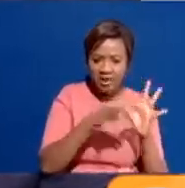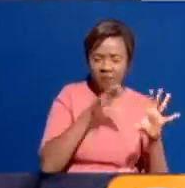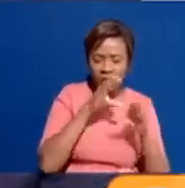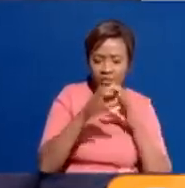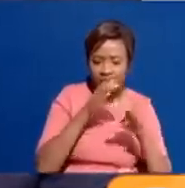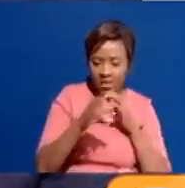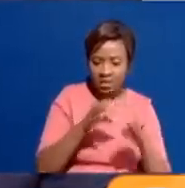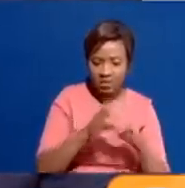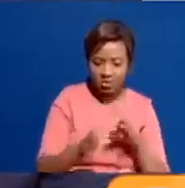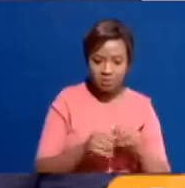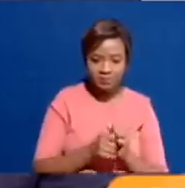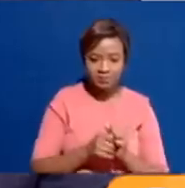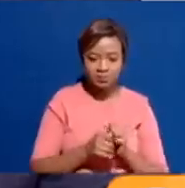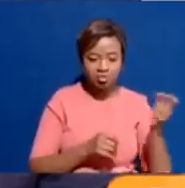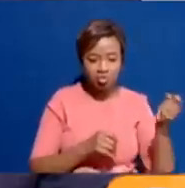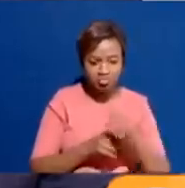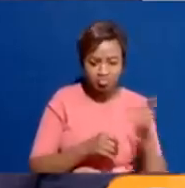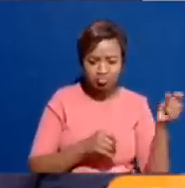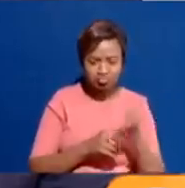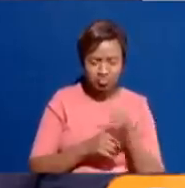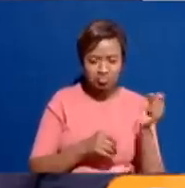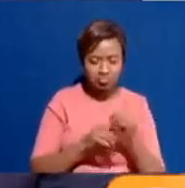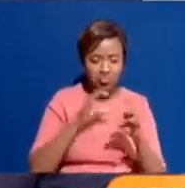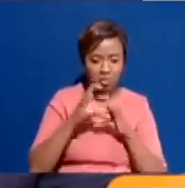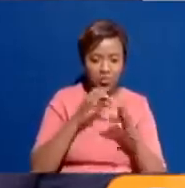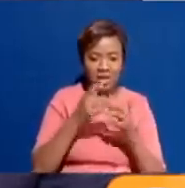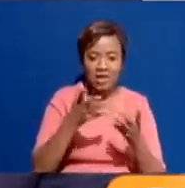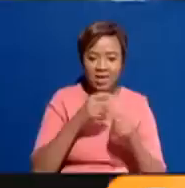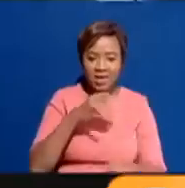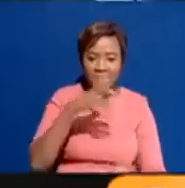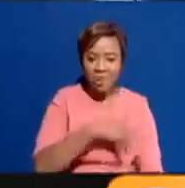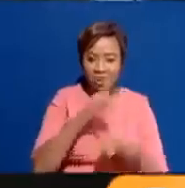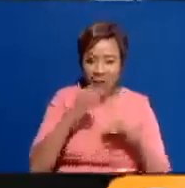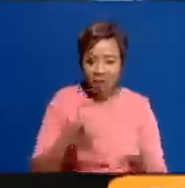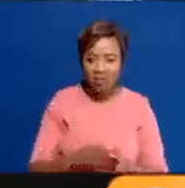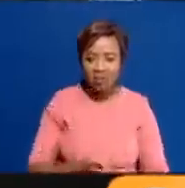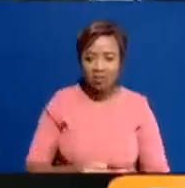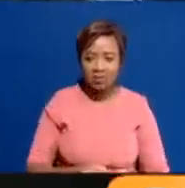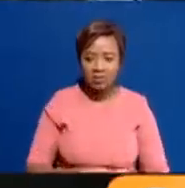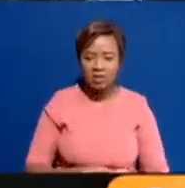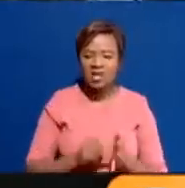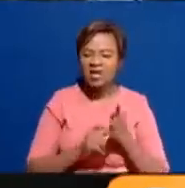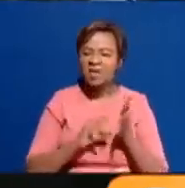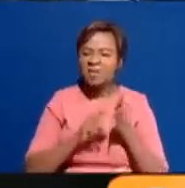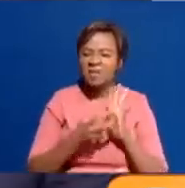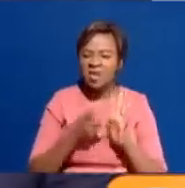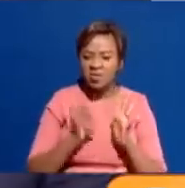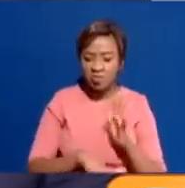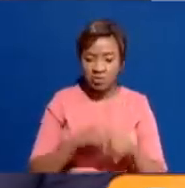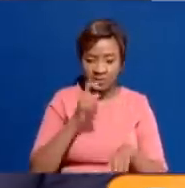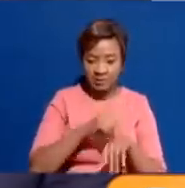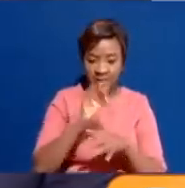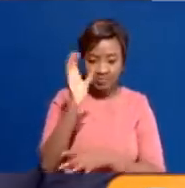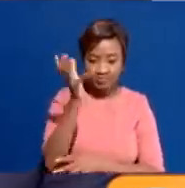power does the satellite have to transmit for it to be able to reach the ground station? In layman terms, so as the satellite